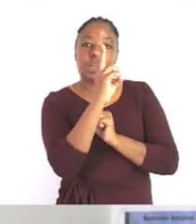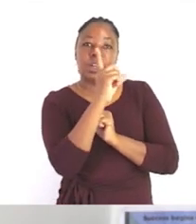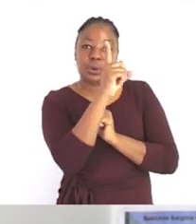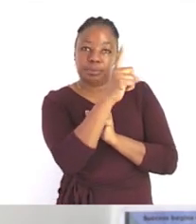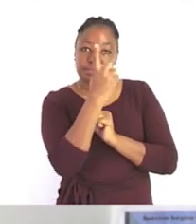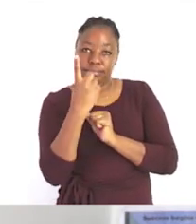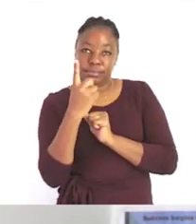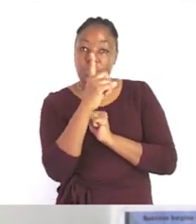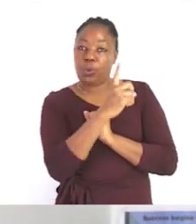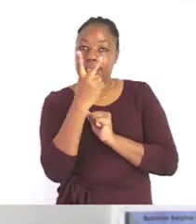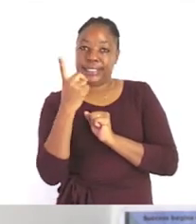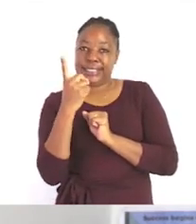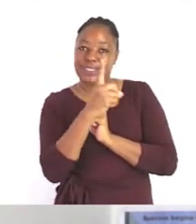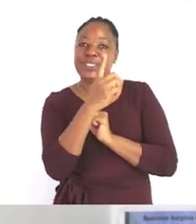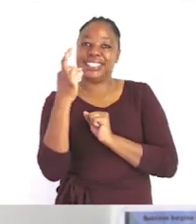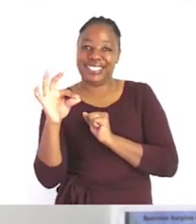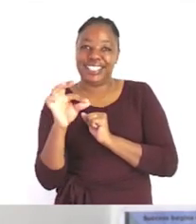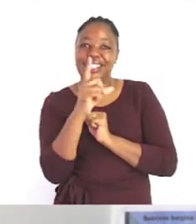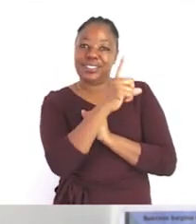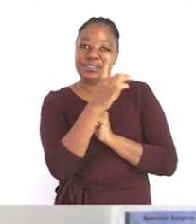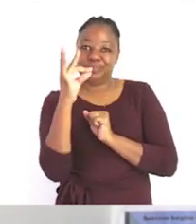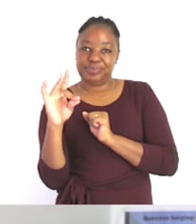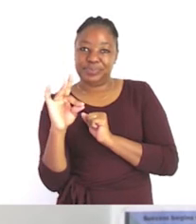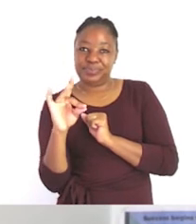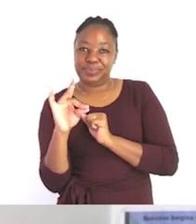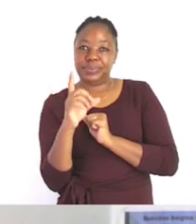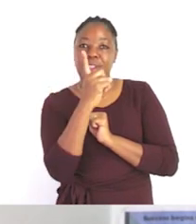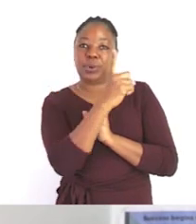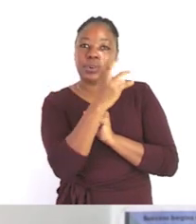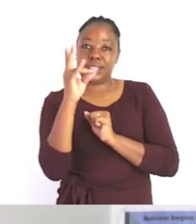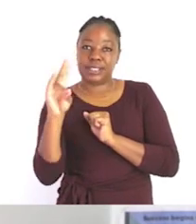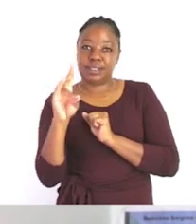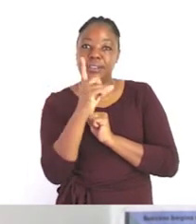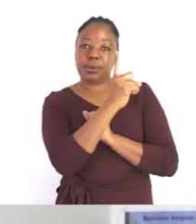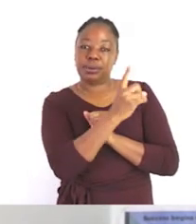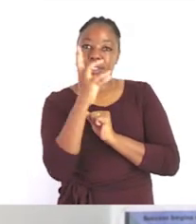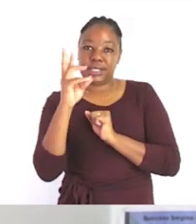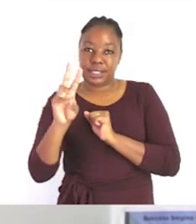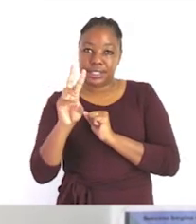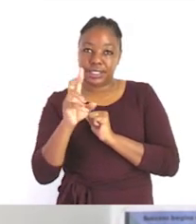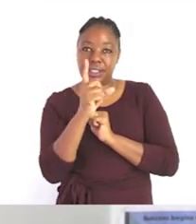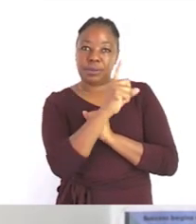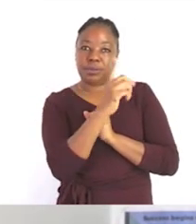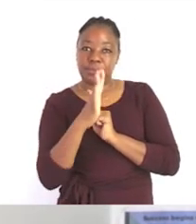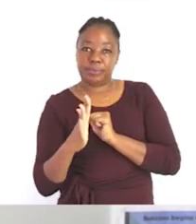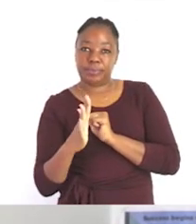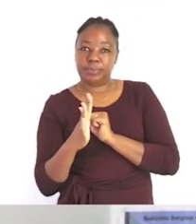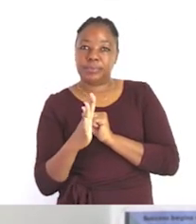19, 18, 17, 16,